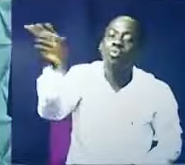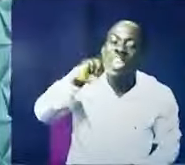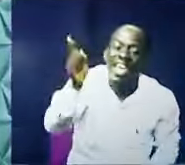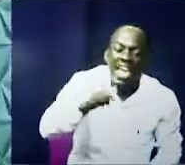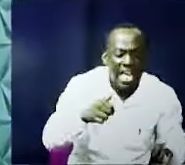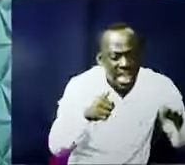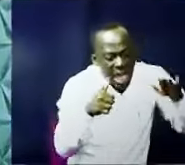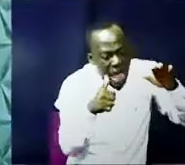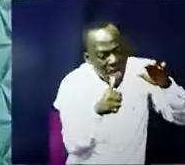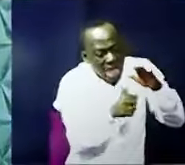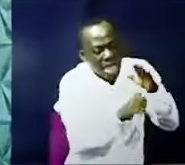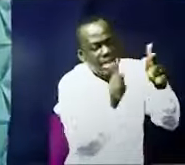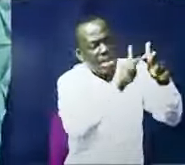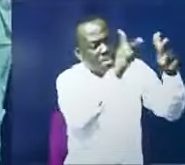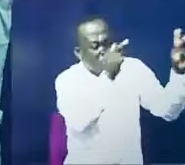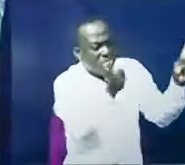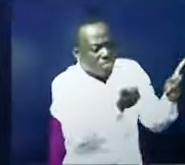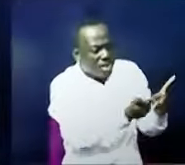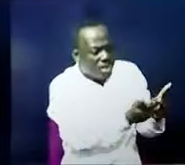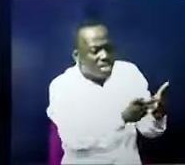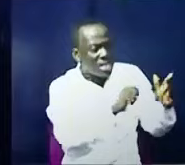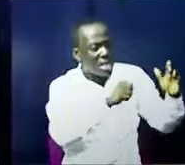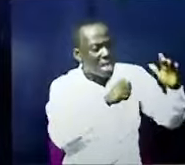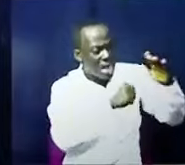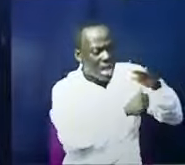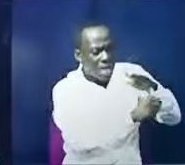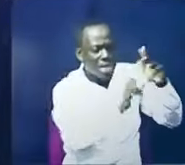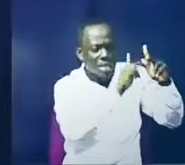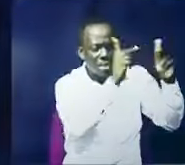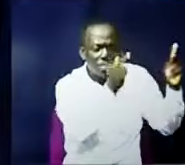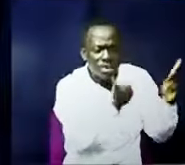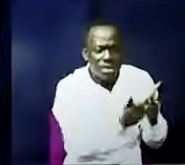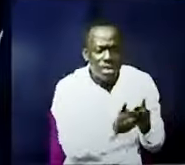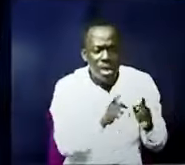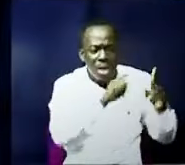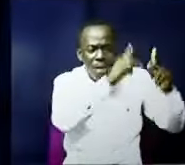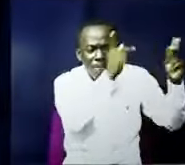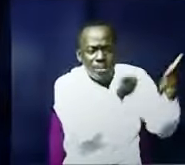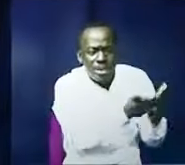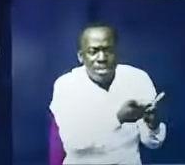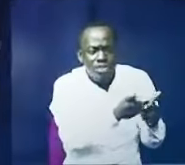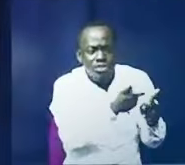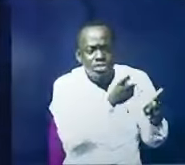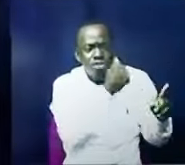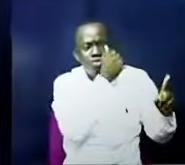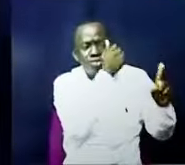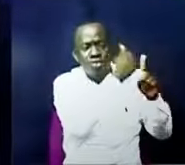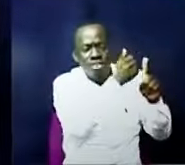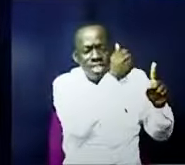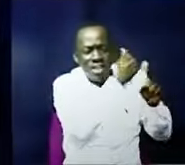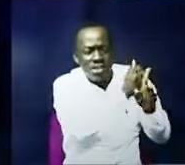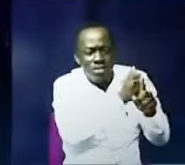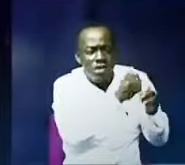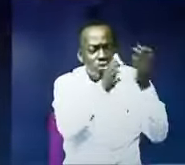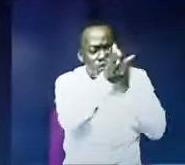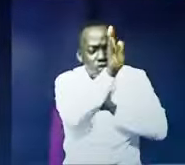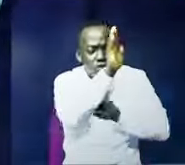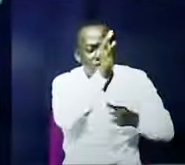very close with him alone, he will fashion them and mix them bread and wine for